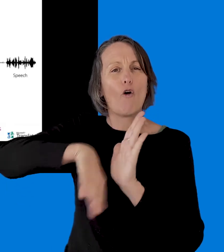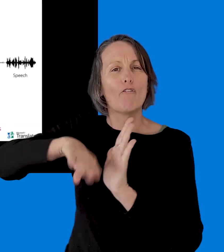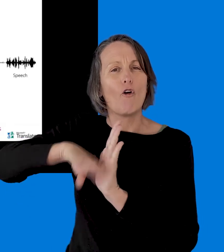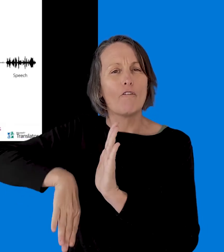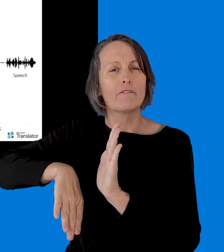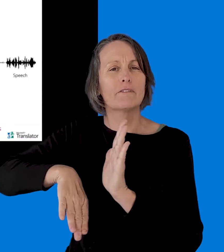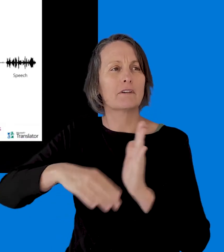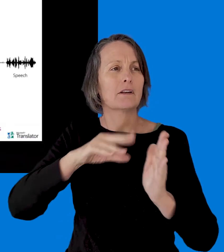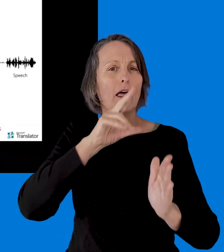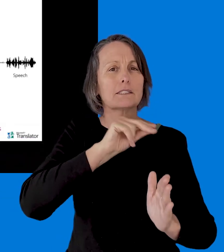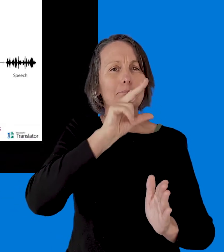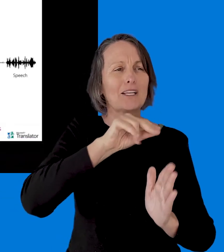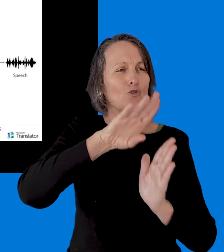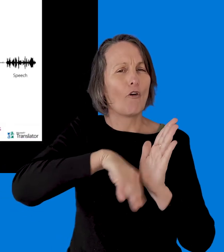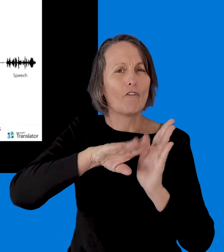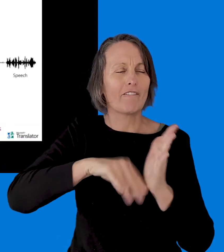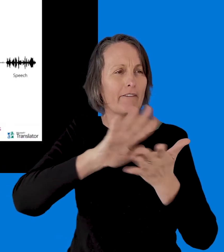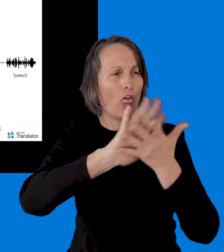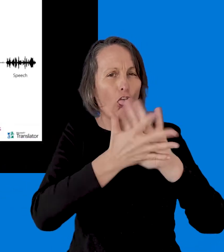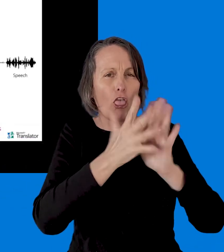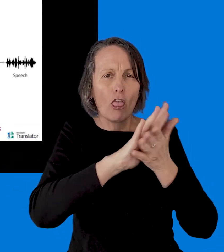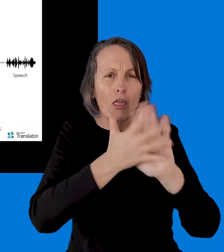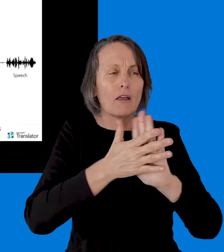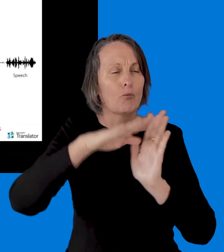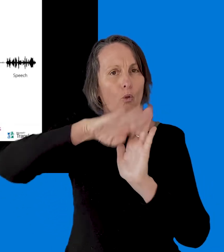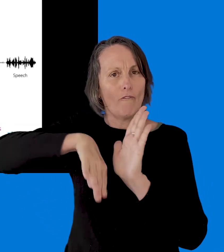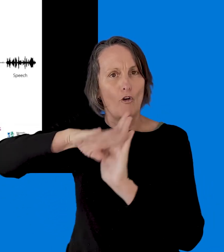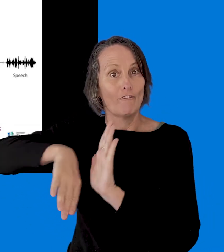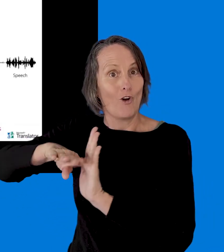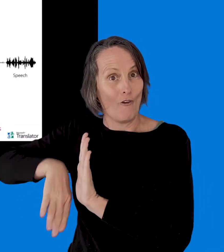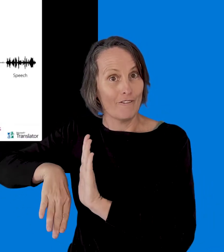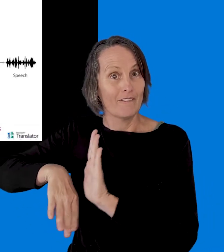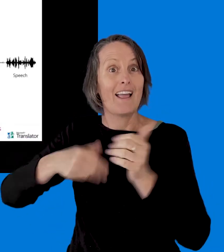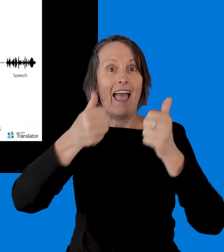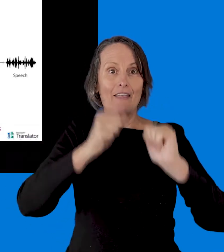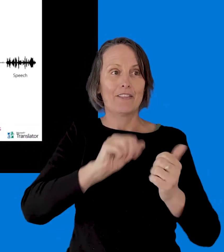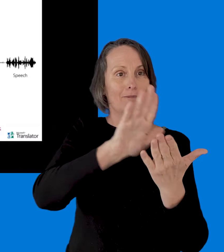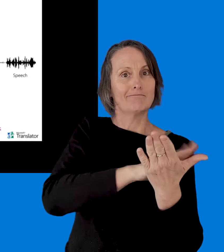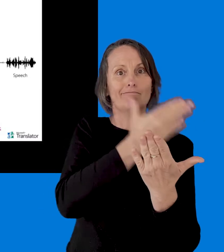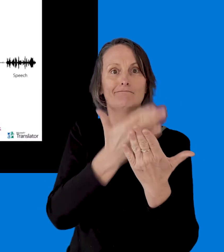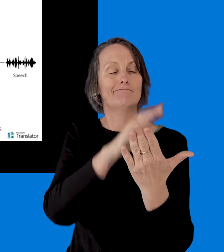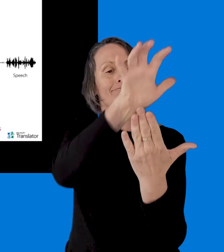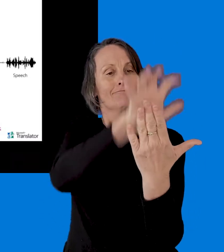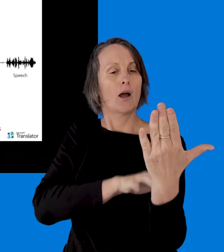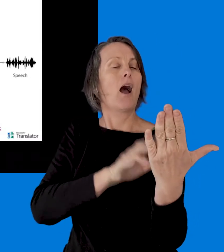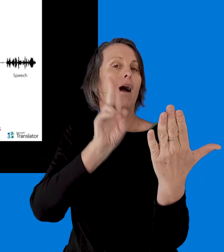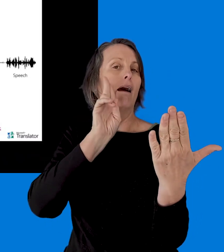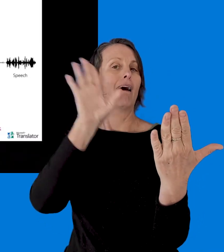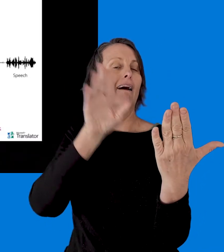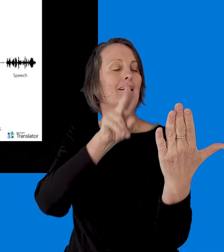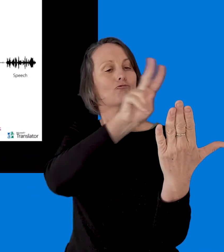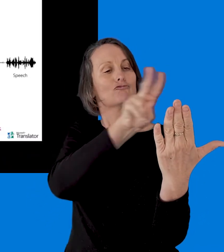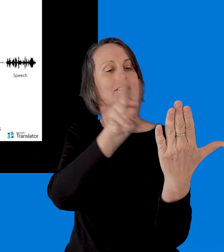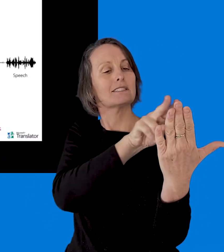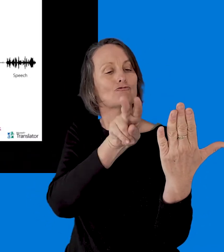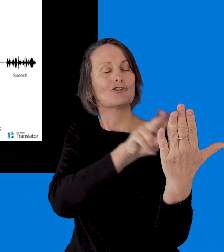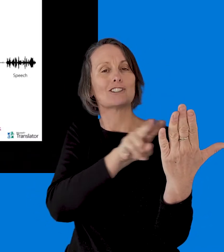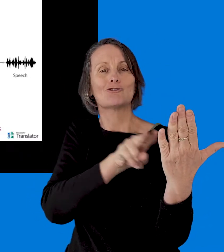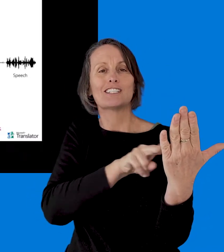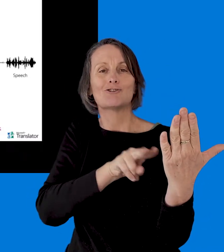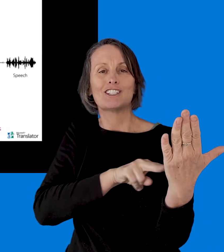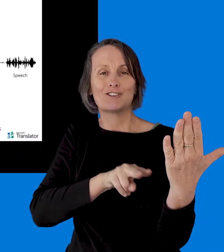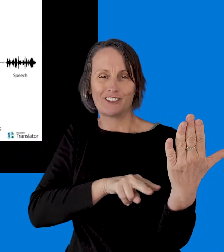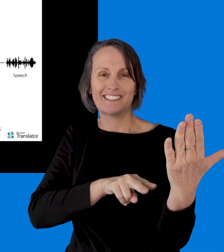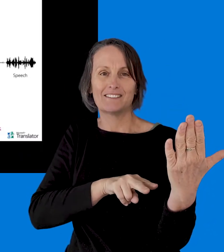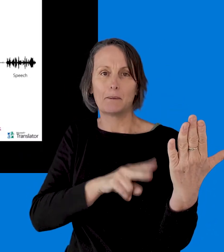removes some of the disfluent content that's in the output. When that's removed, it's easier to read for someone who reads whatever